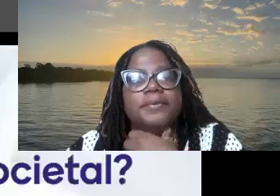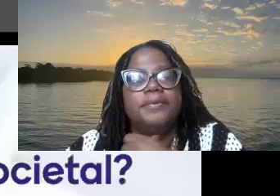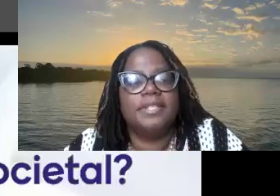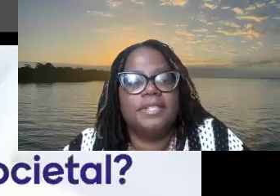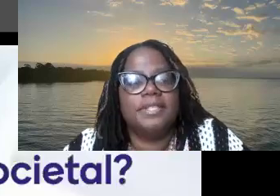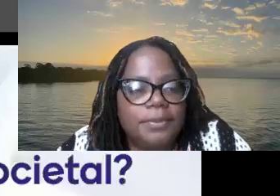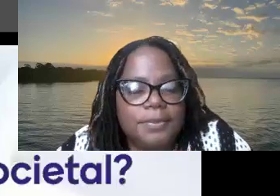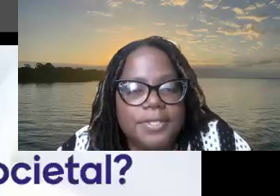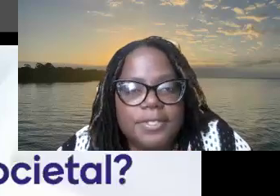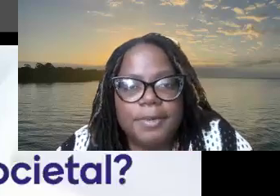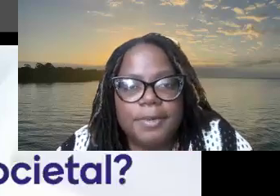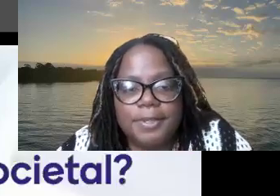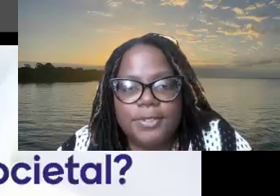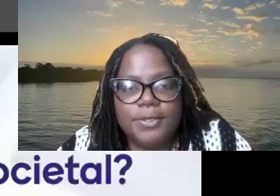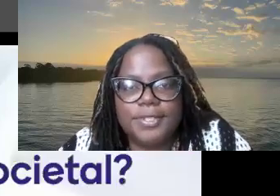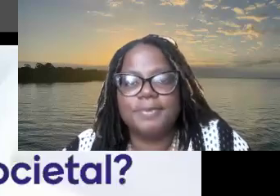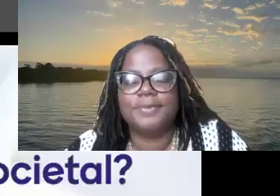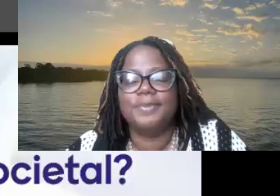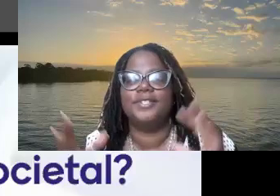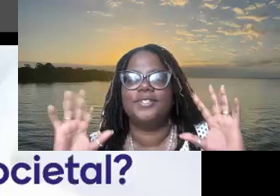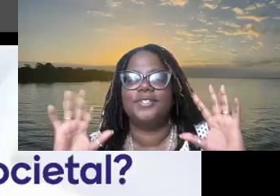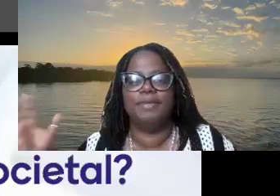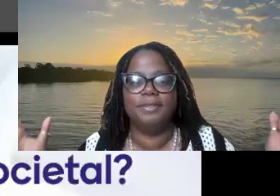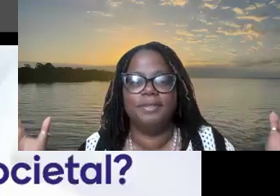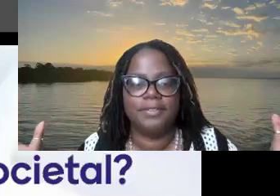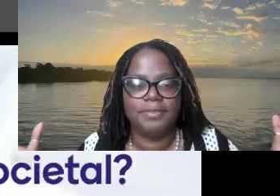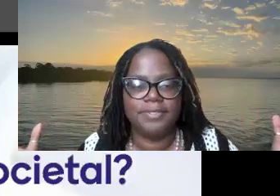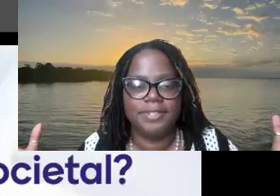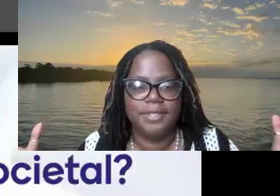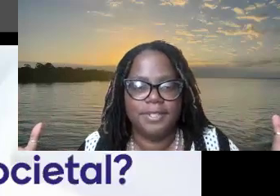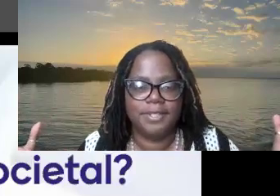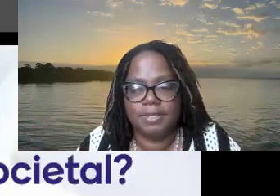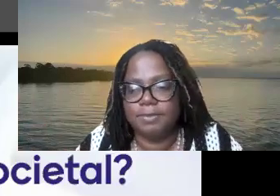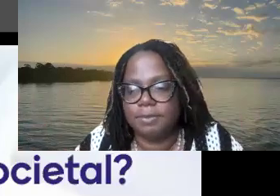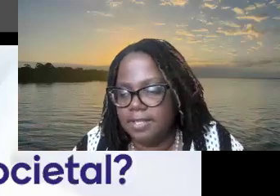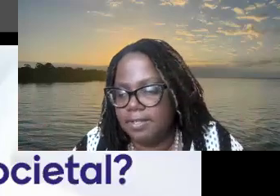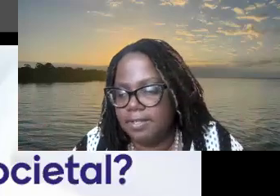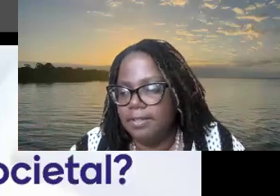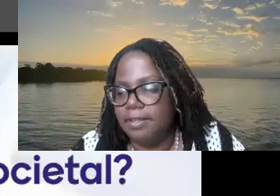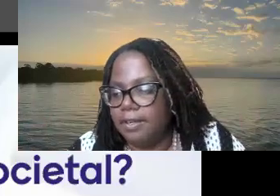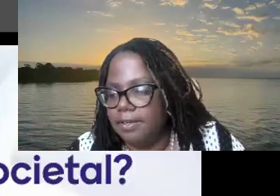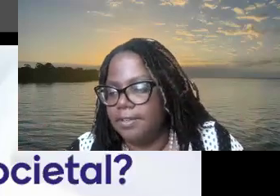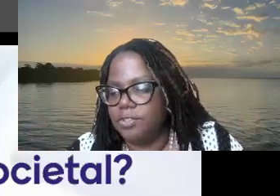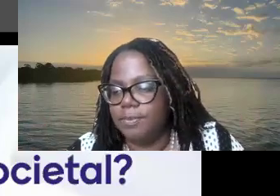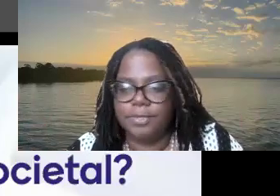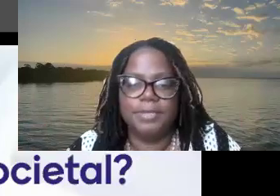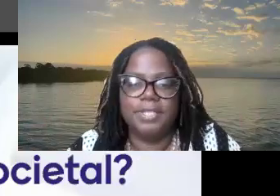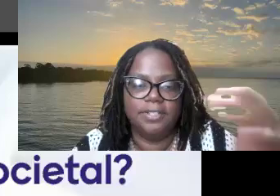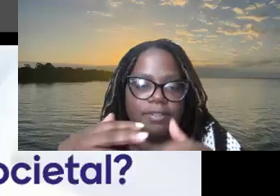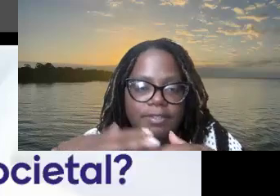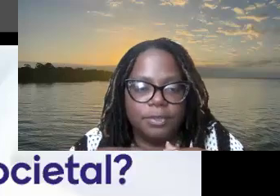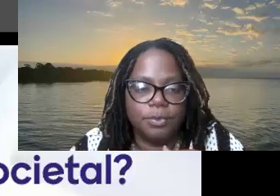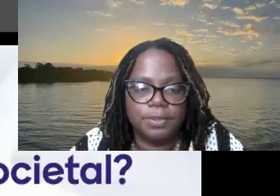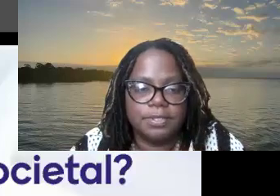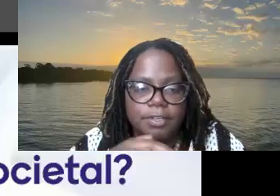And now, something that we don't always talk about, but that shows up, maybe it's just can be in the background, because sometimes we say our traumas are